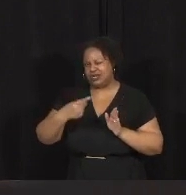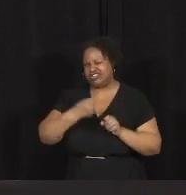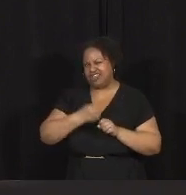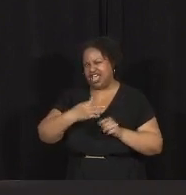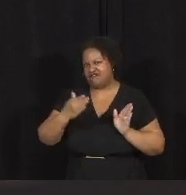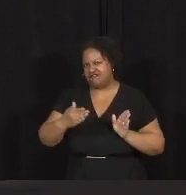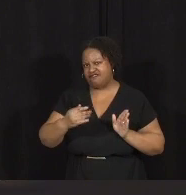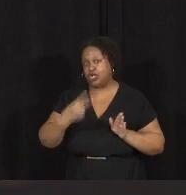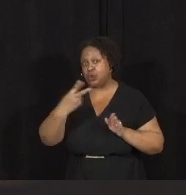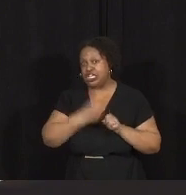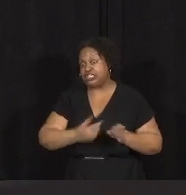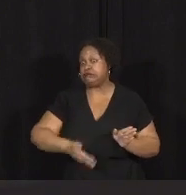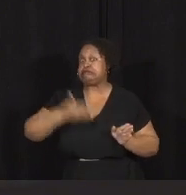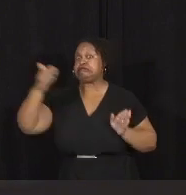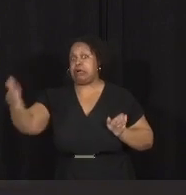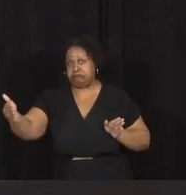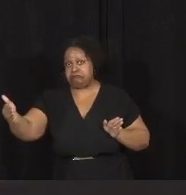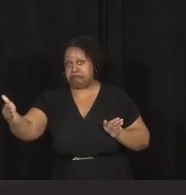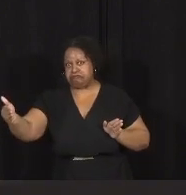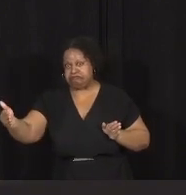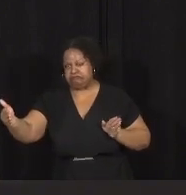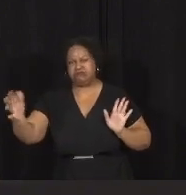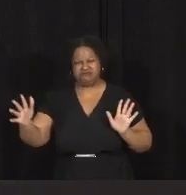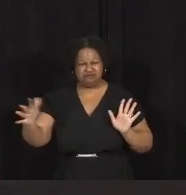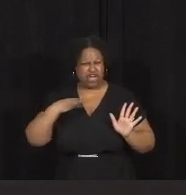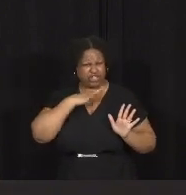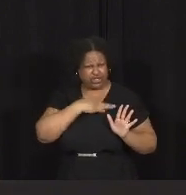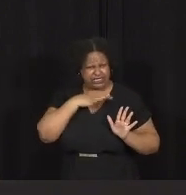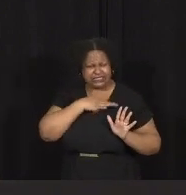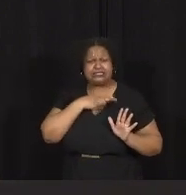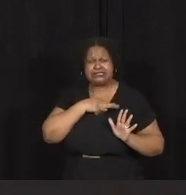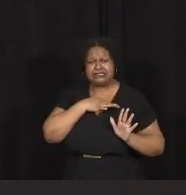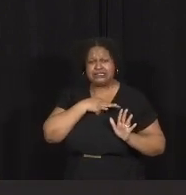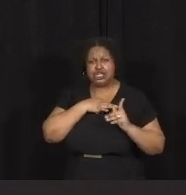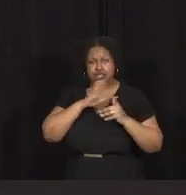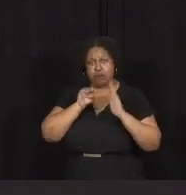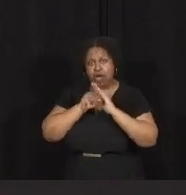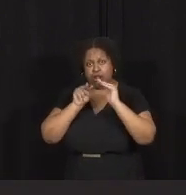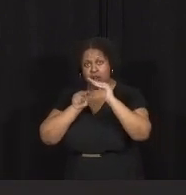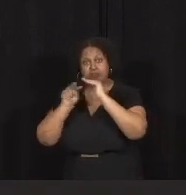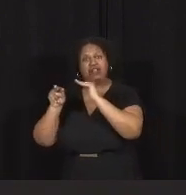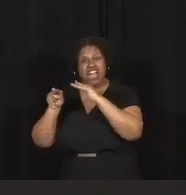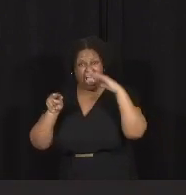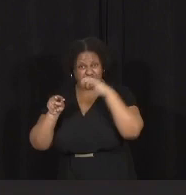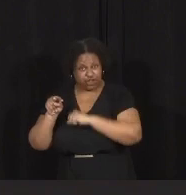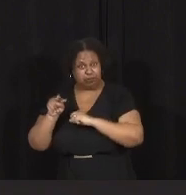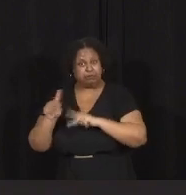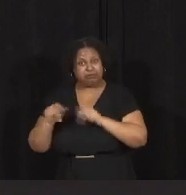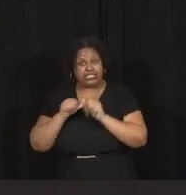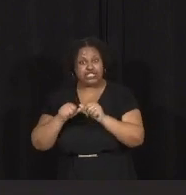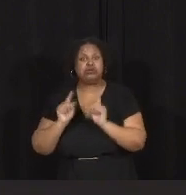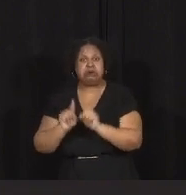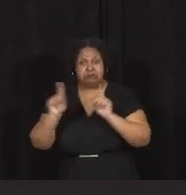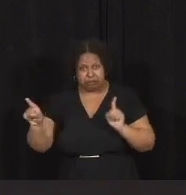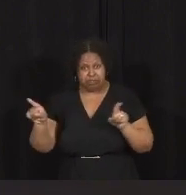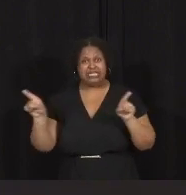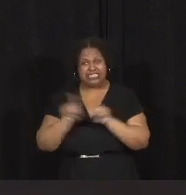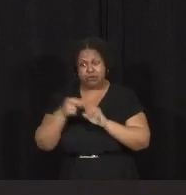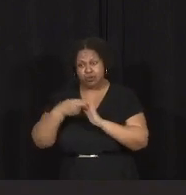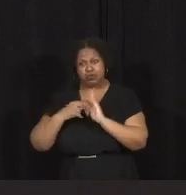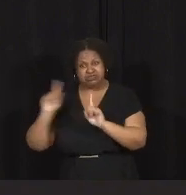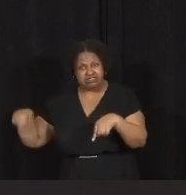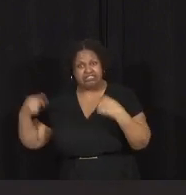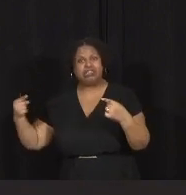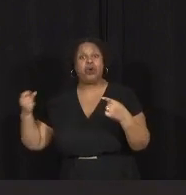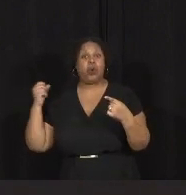assume the same level of distancing measures, or does it assume that over that time, as we get from first wave to second wave, that